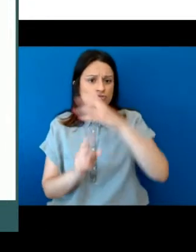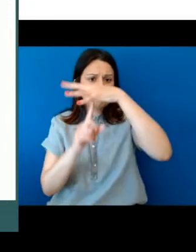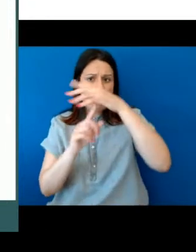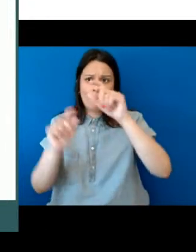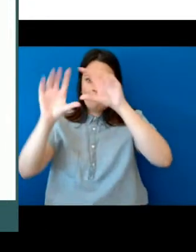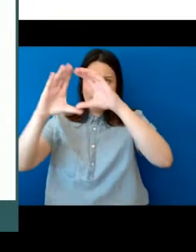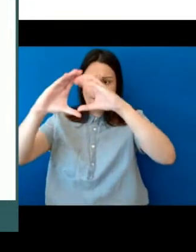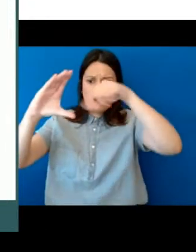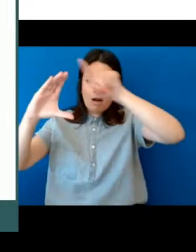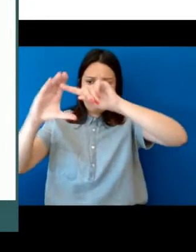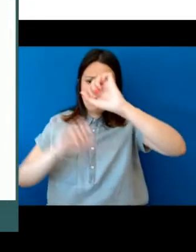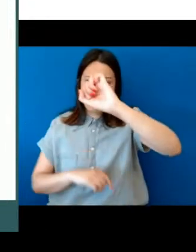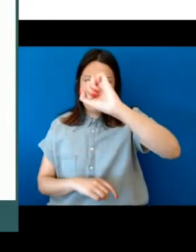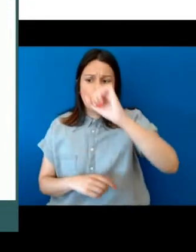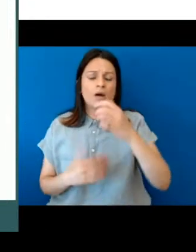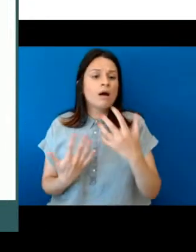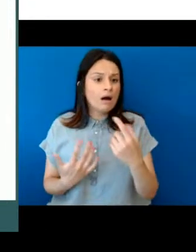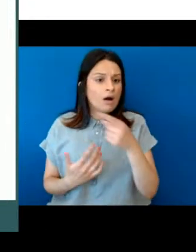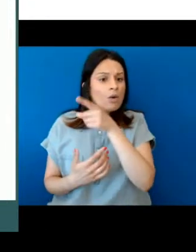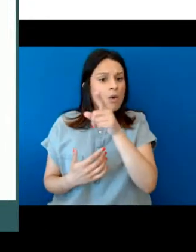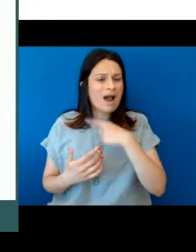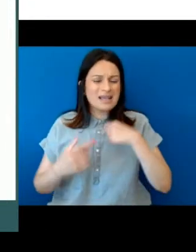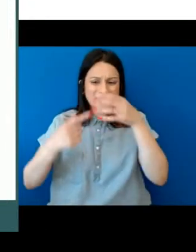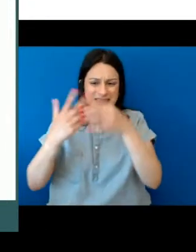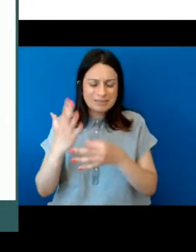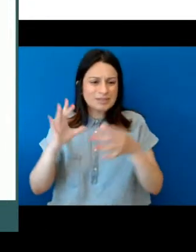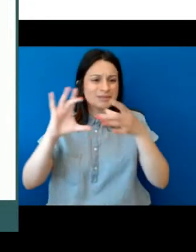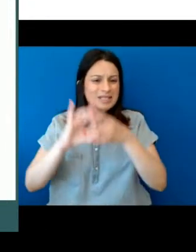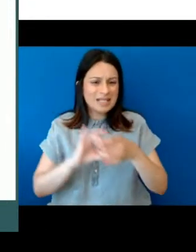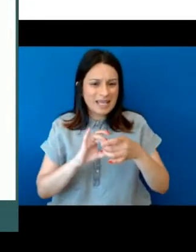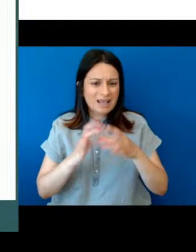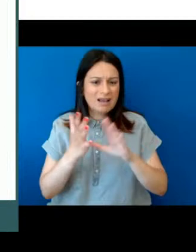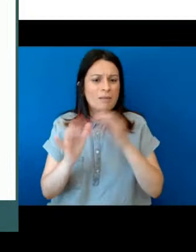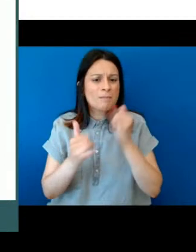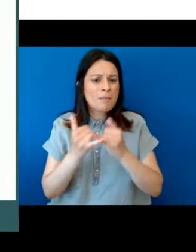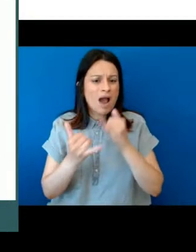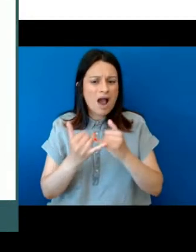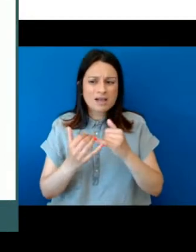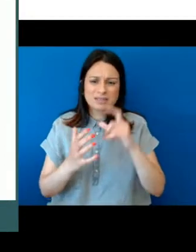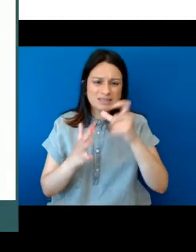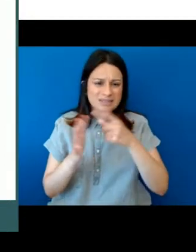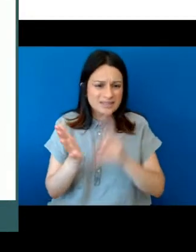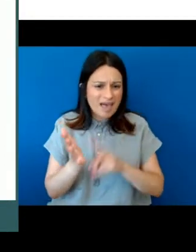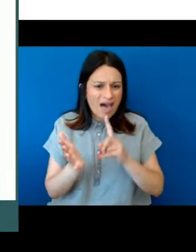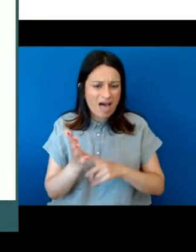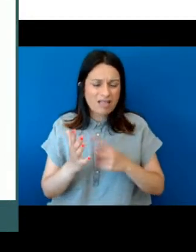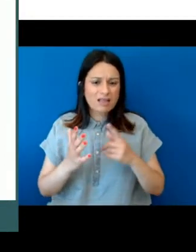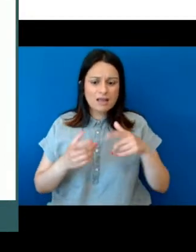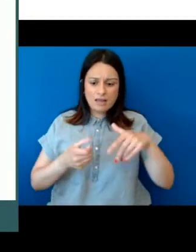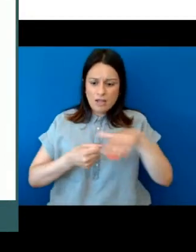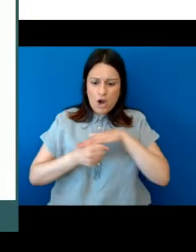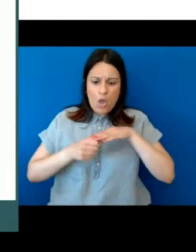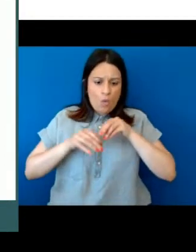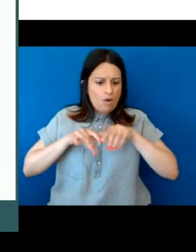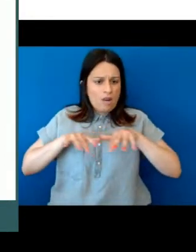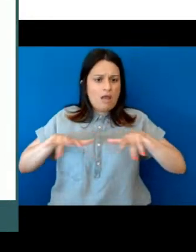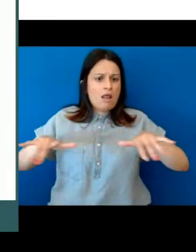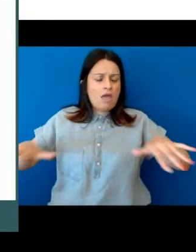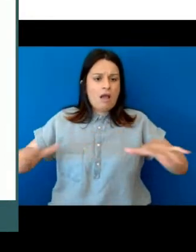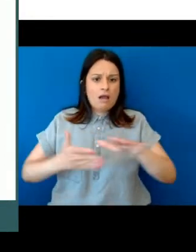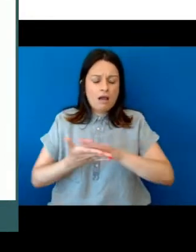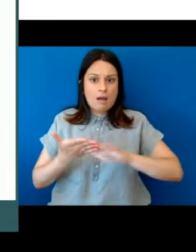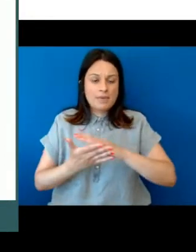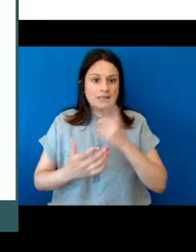largely caused by IgE-coated mast cells degranulating and releasing local mediators, giving him